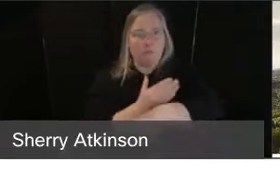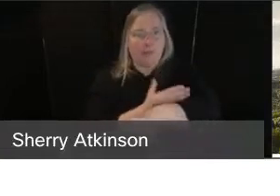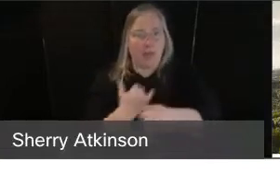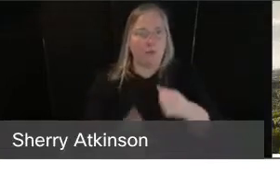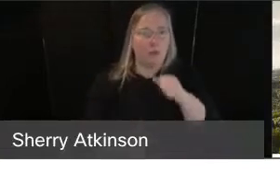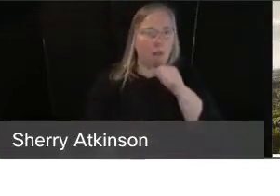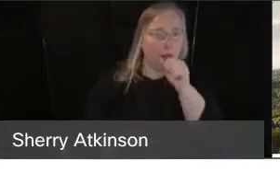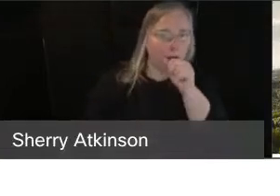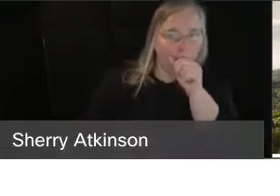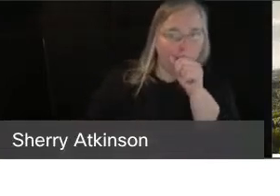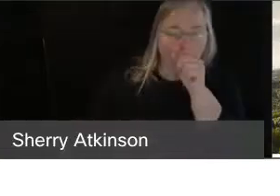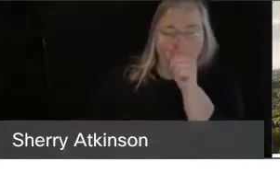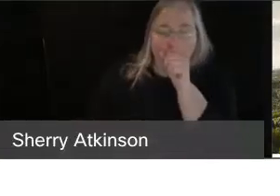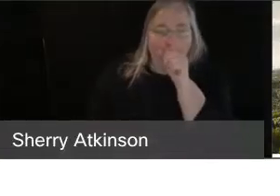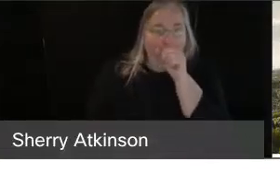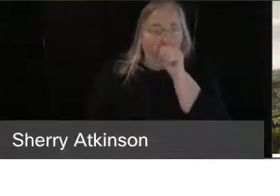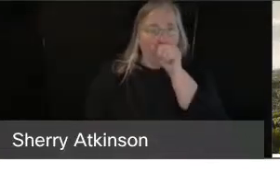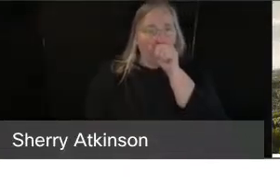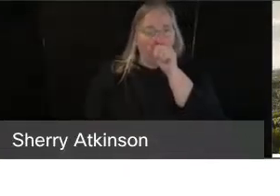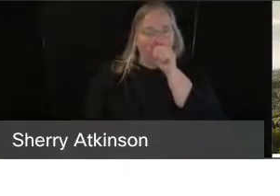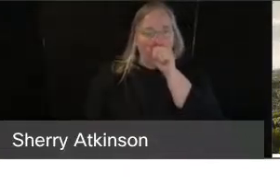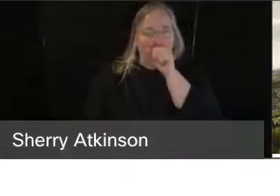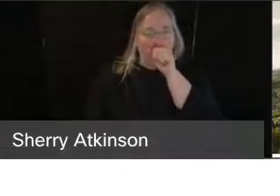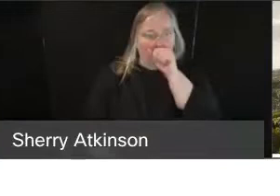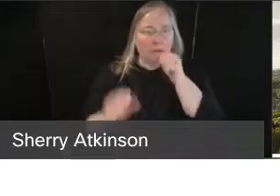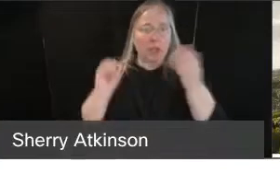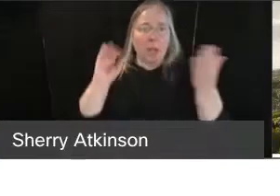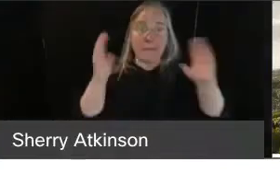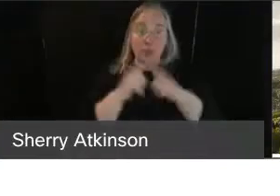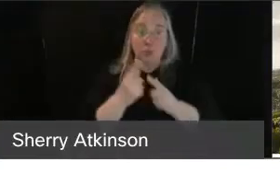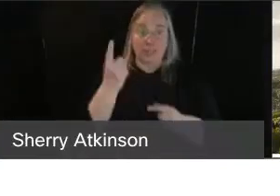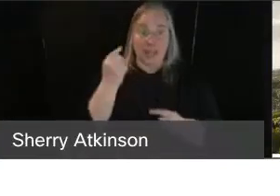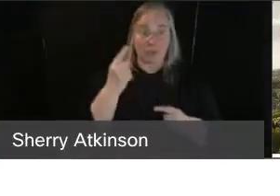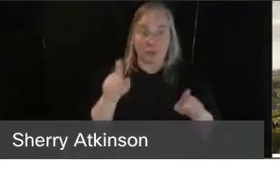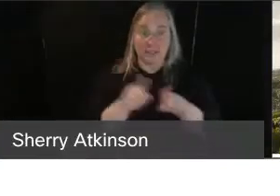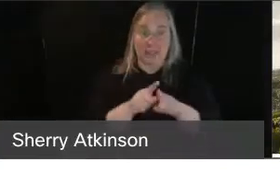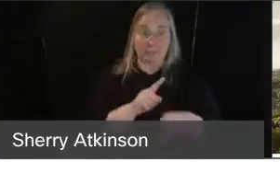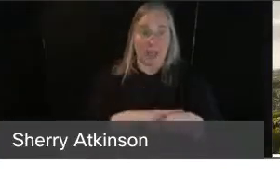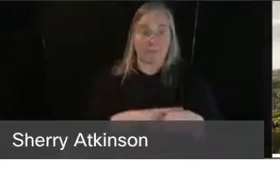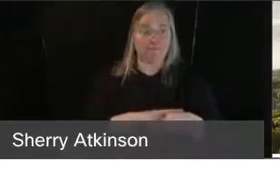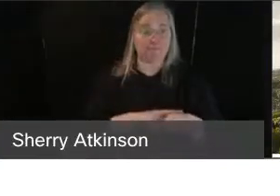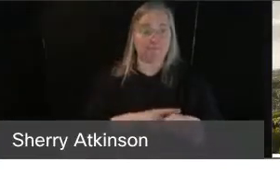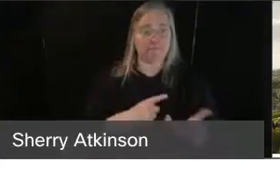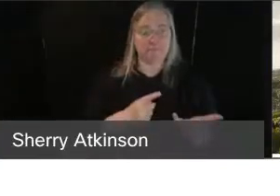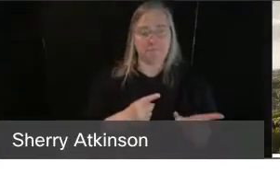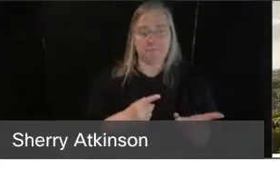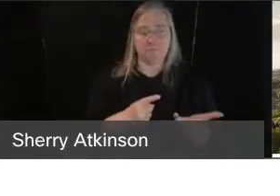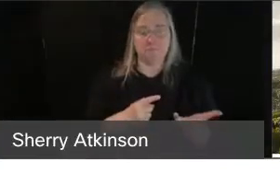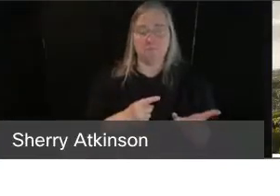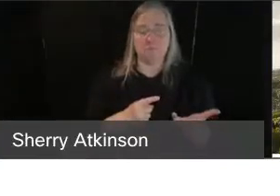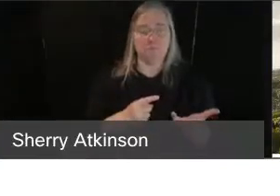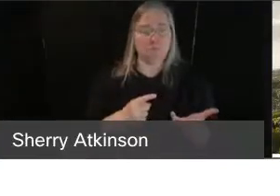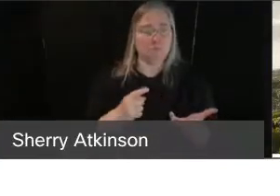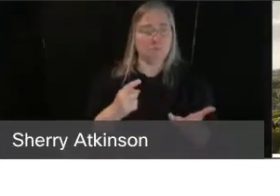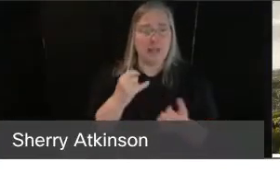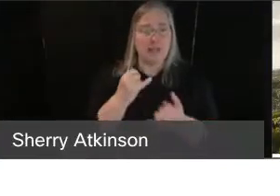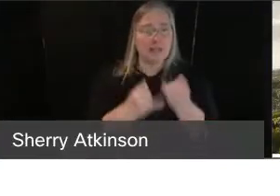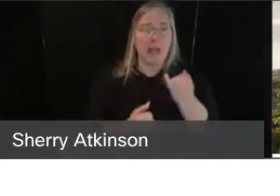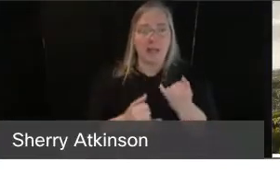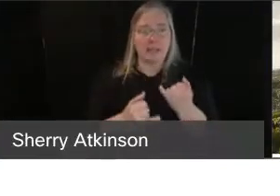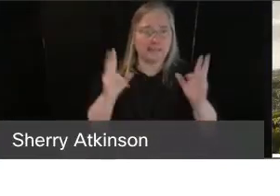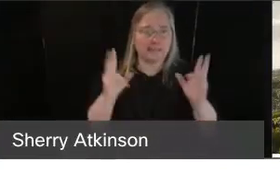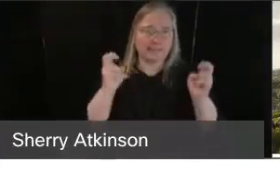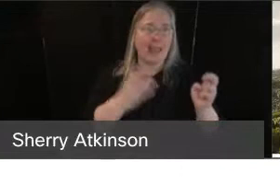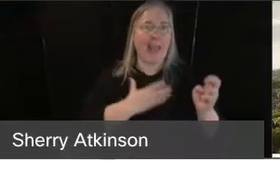So when you look at this, where we were last year at this time, kind of, it was probably the last kind of happy month we had